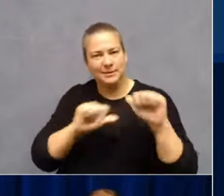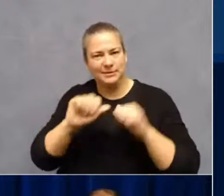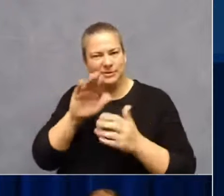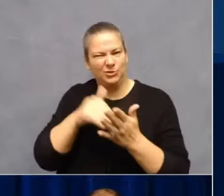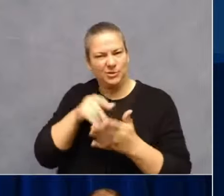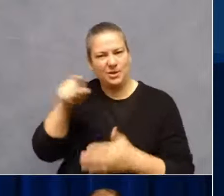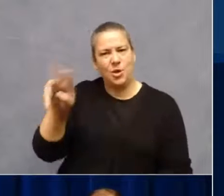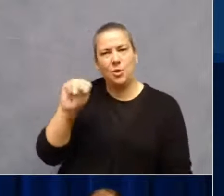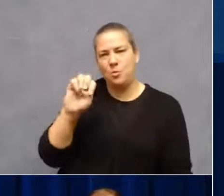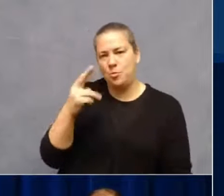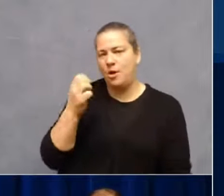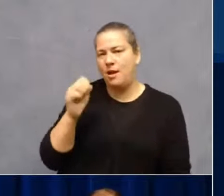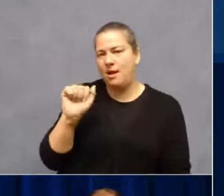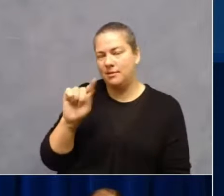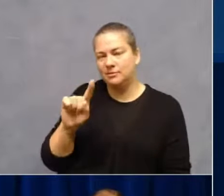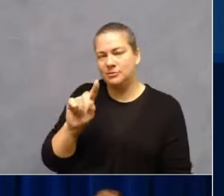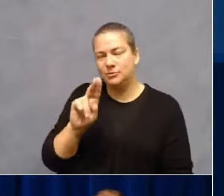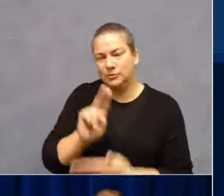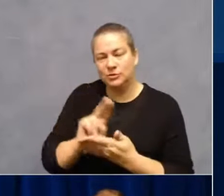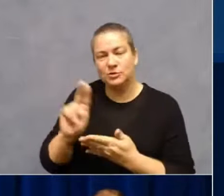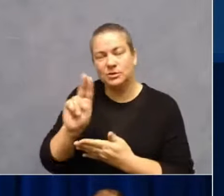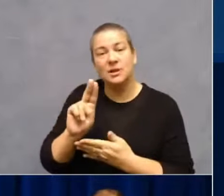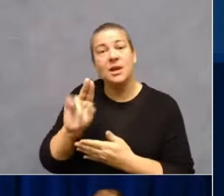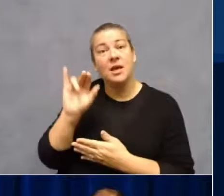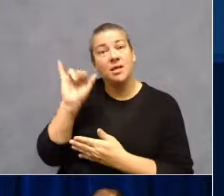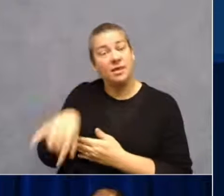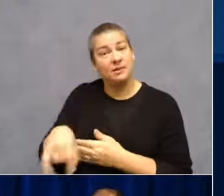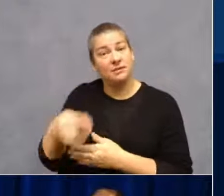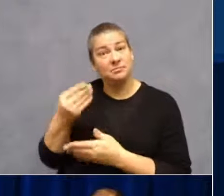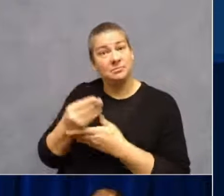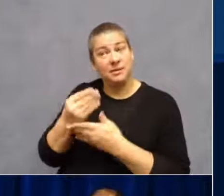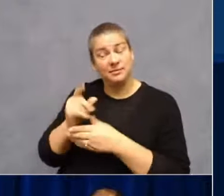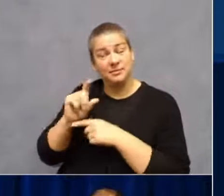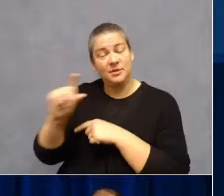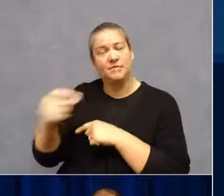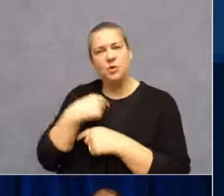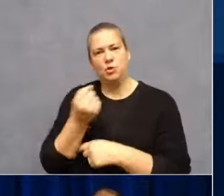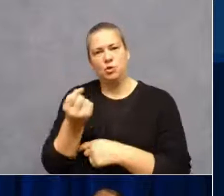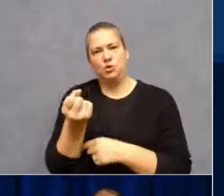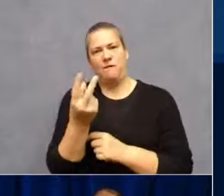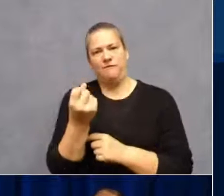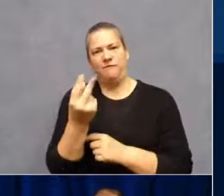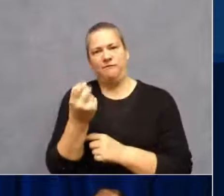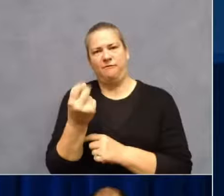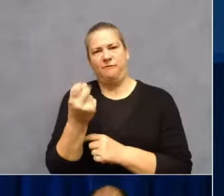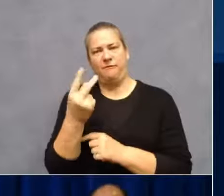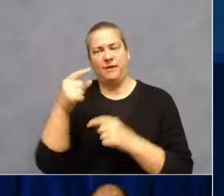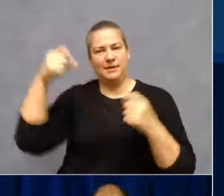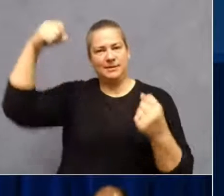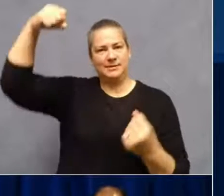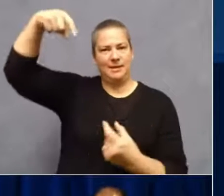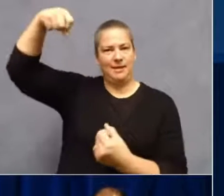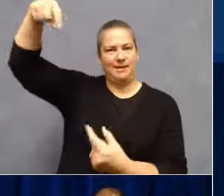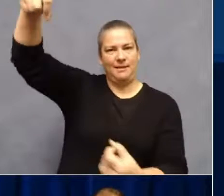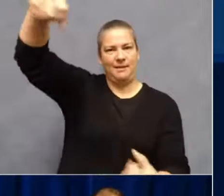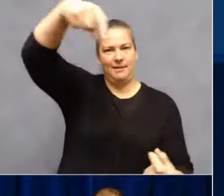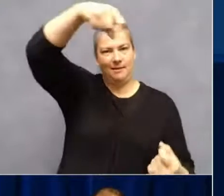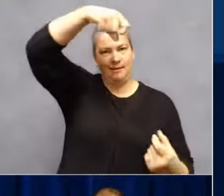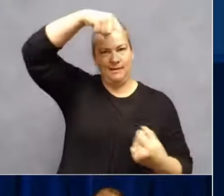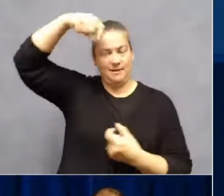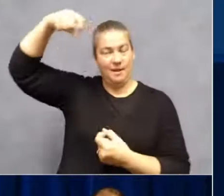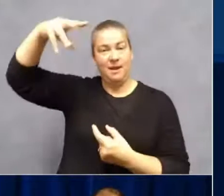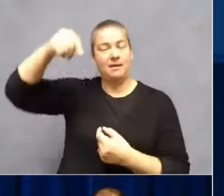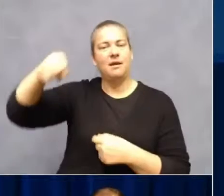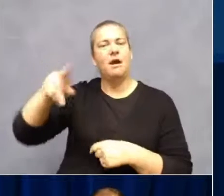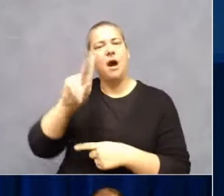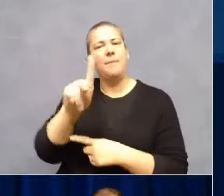grant will allow them to install 12-meter satellite tracing antennas and update the Star Theater,